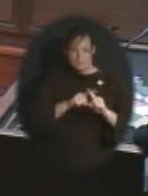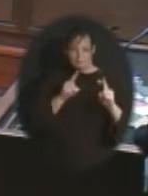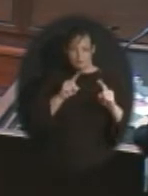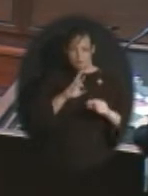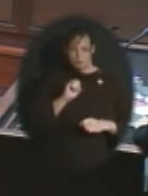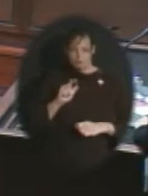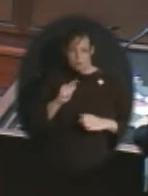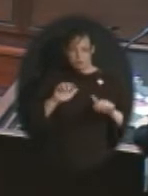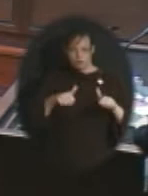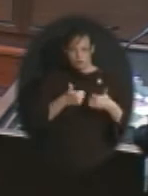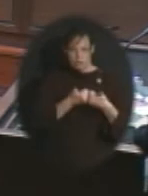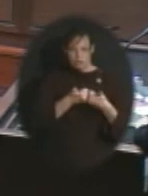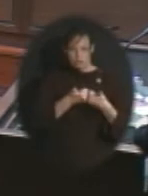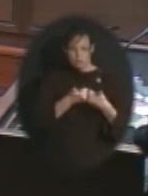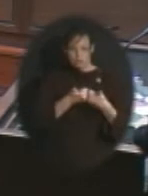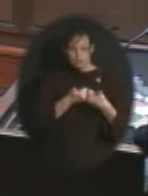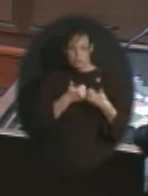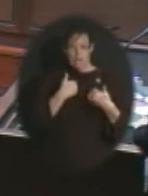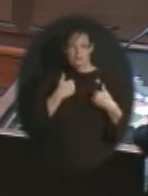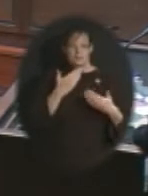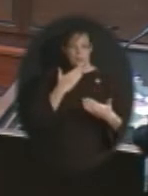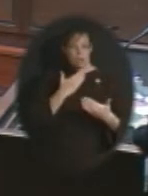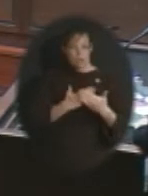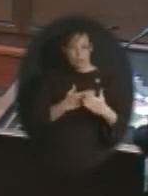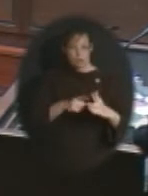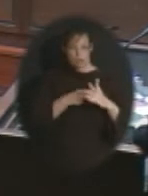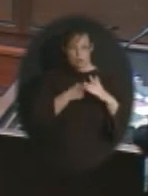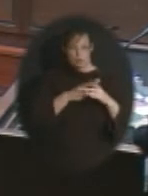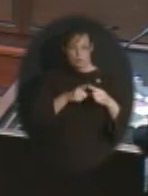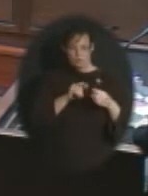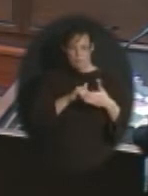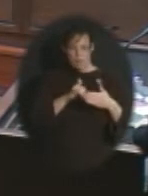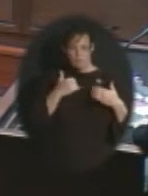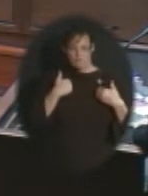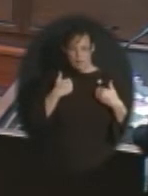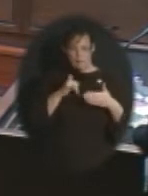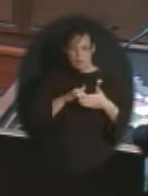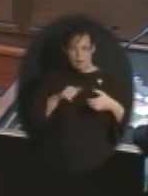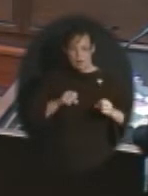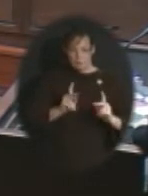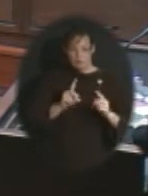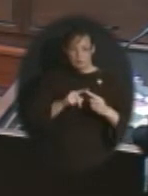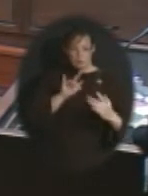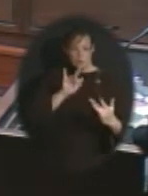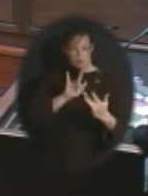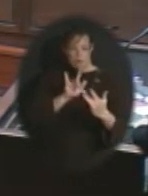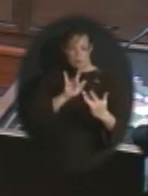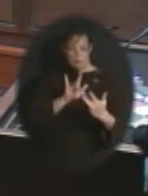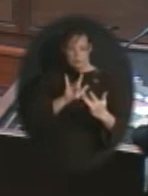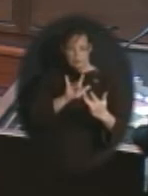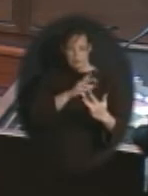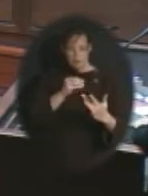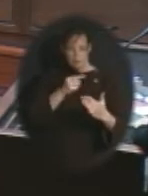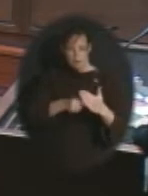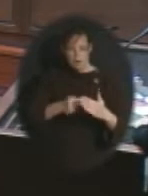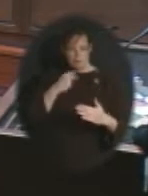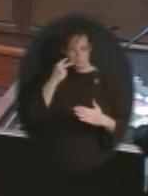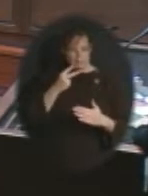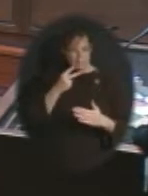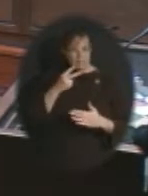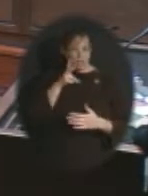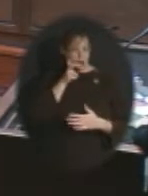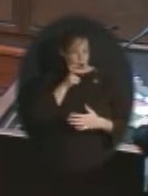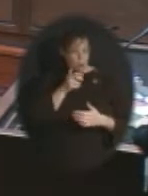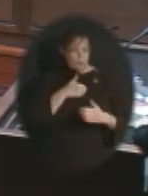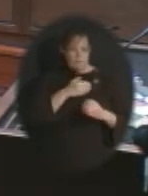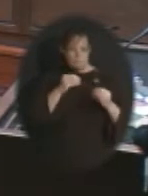Rachel's challenge, I think, has been a good start to that because we have had that opportunity to reach out, and from what I've seen and what I've heard, we're getting a